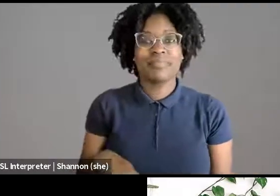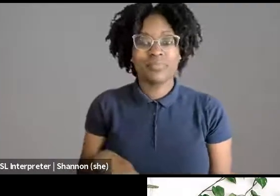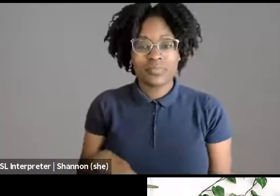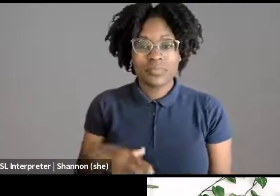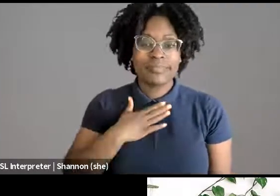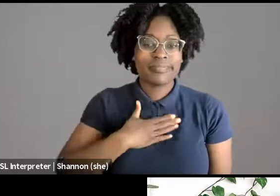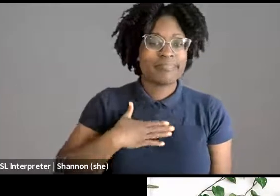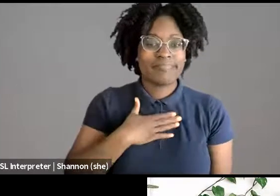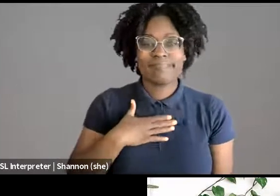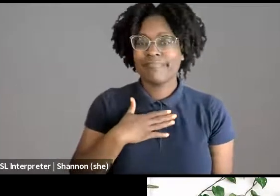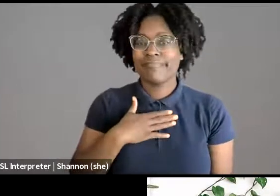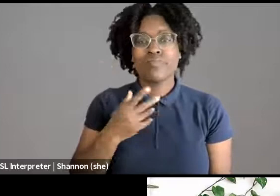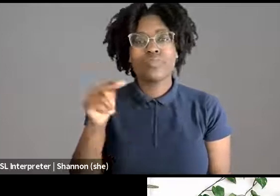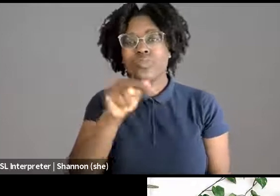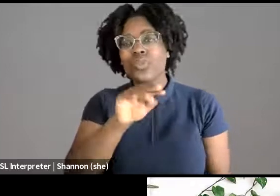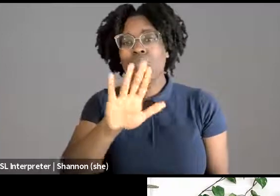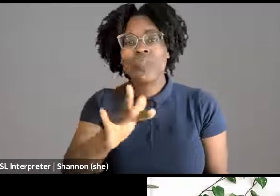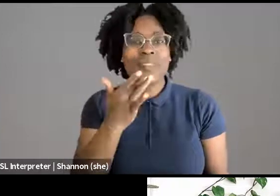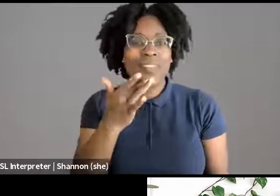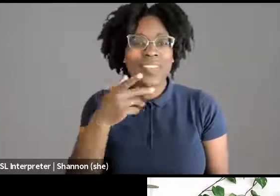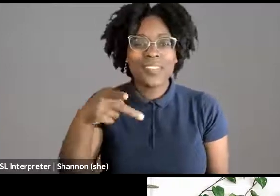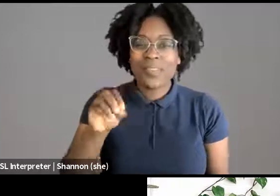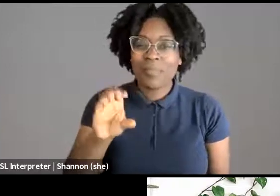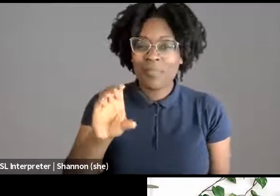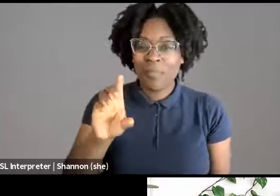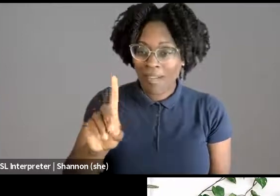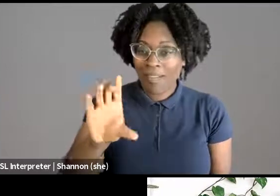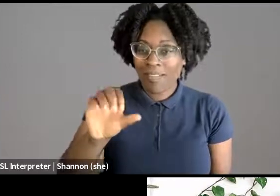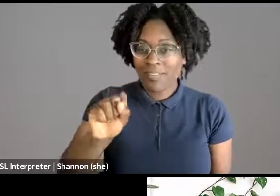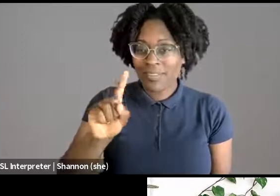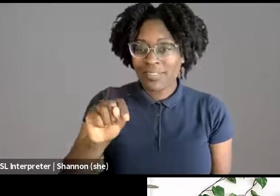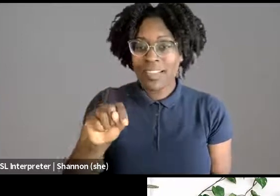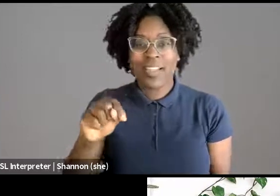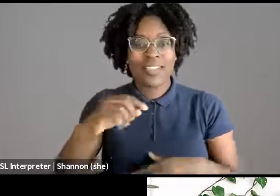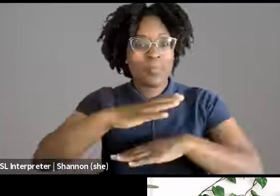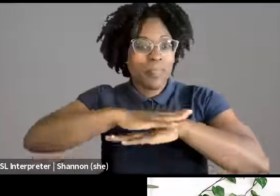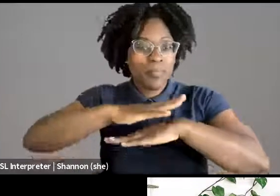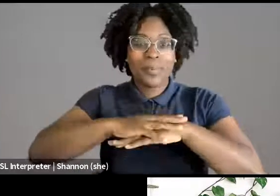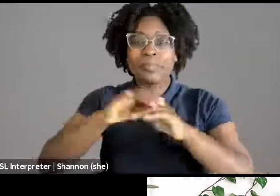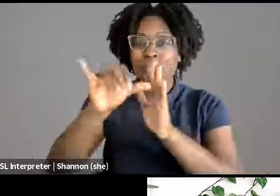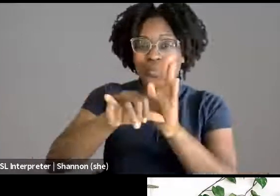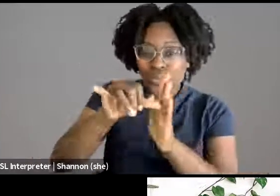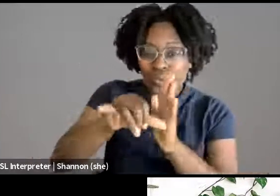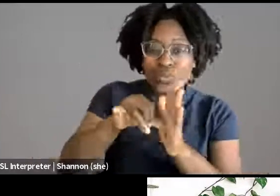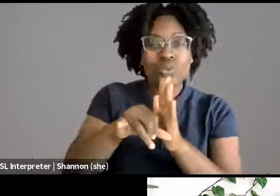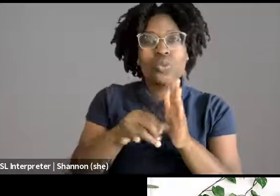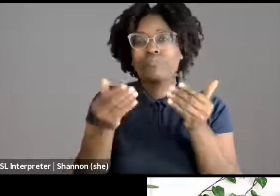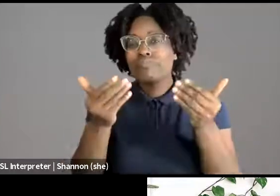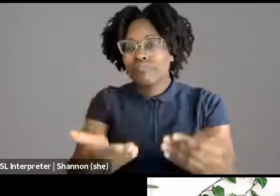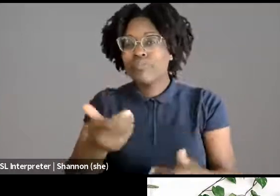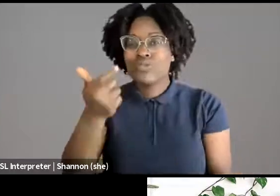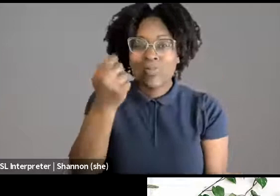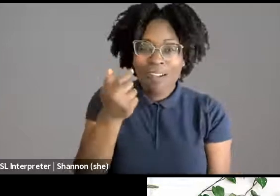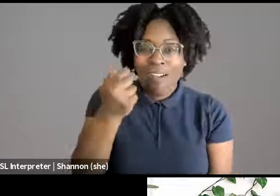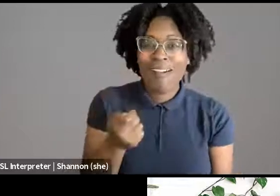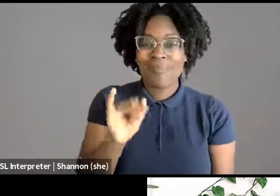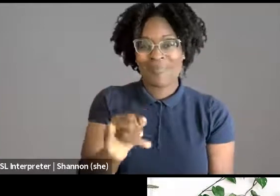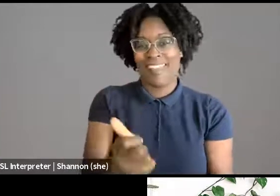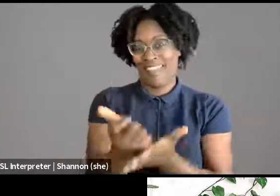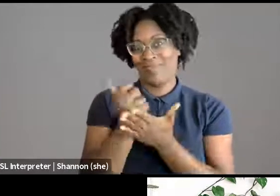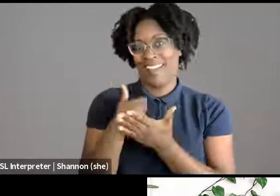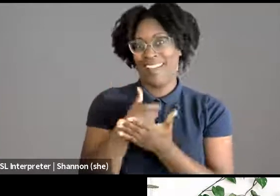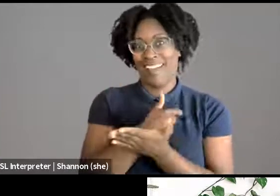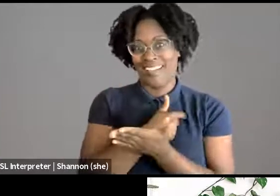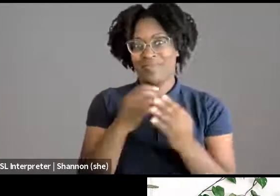our episode on your favorite podcast platform or YouTube and like it and subscribe to it. That definitely helps us grow our audience as well. So thank